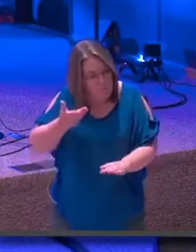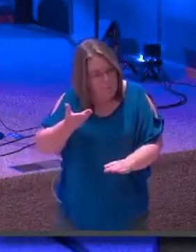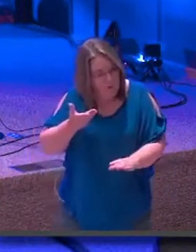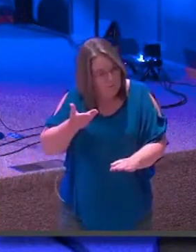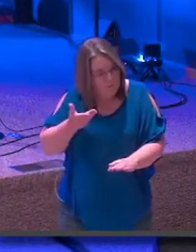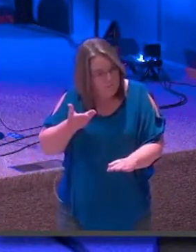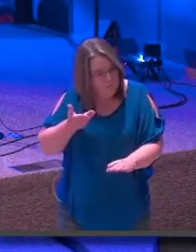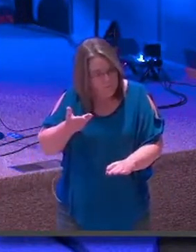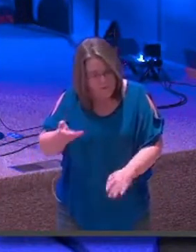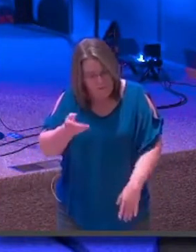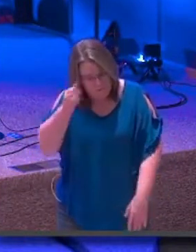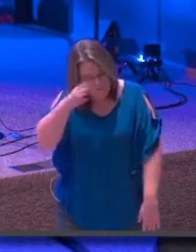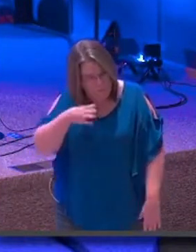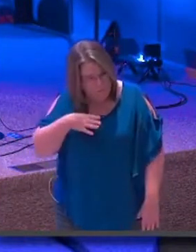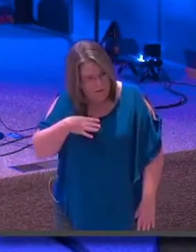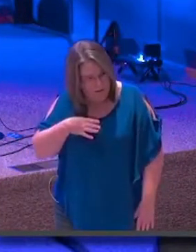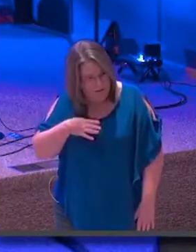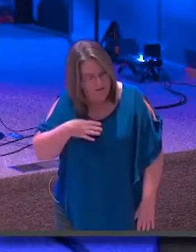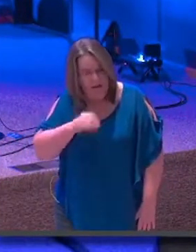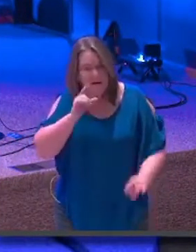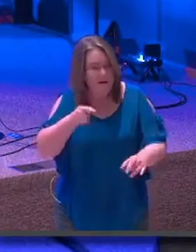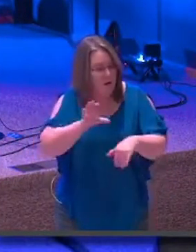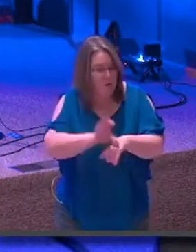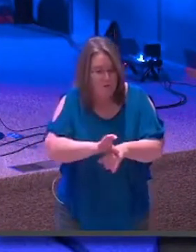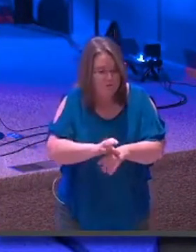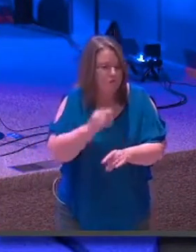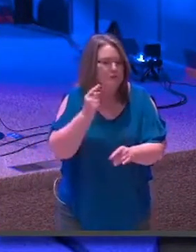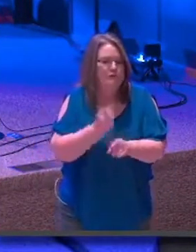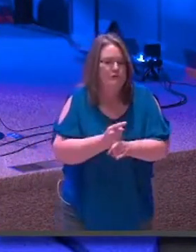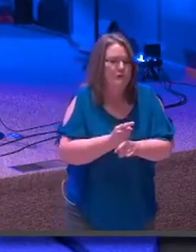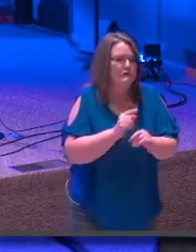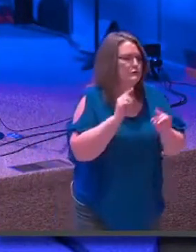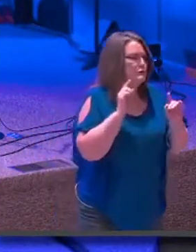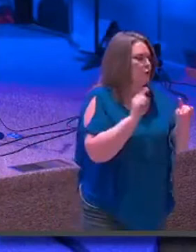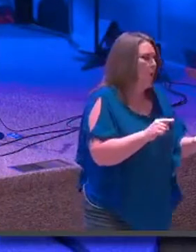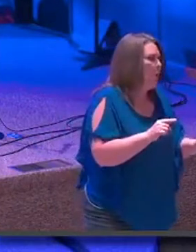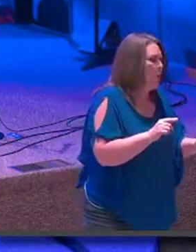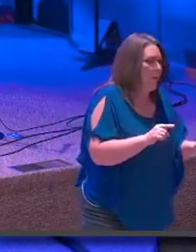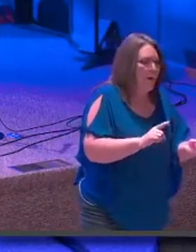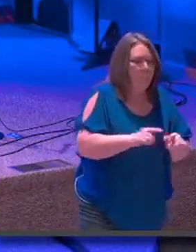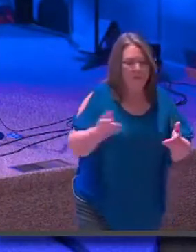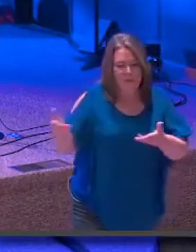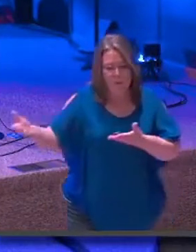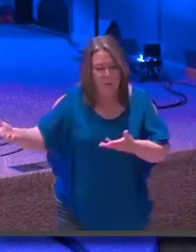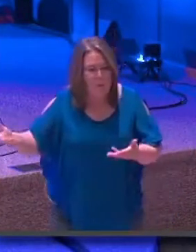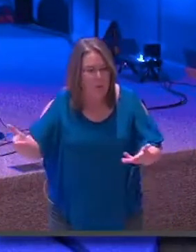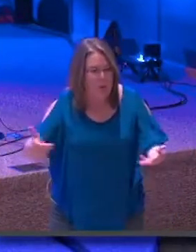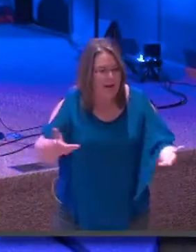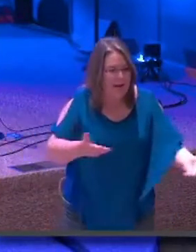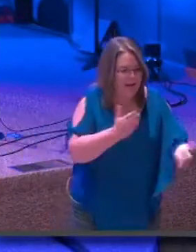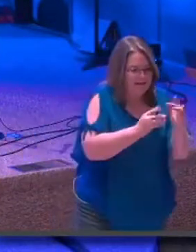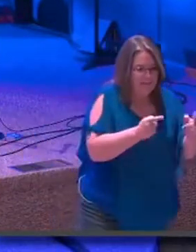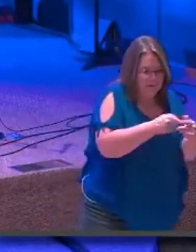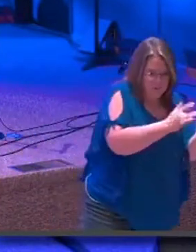four men didn't go to church to just attend. They were bringing somebody to Jesus.